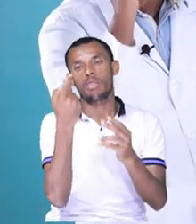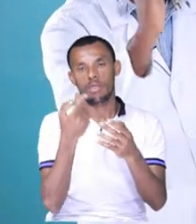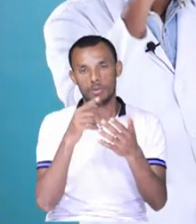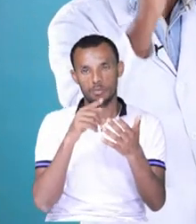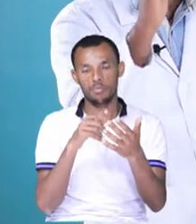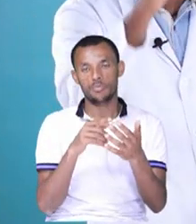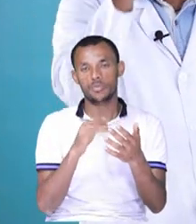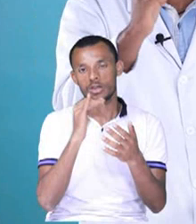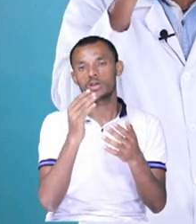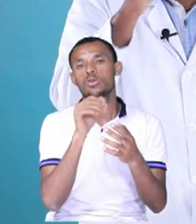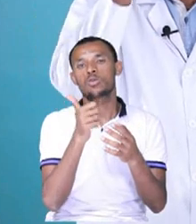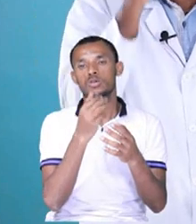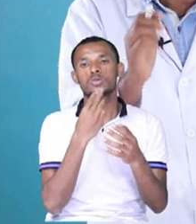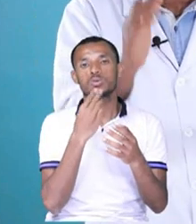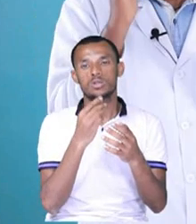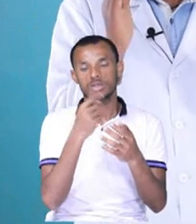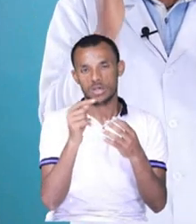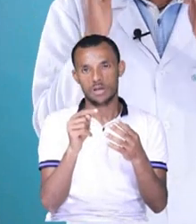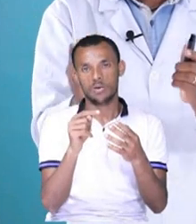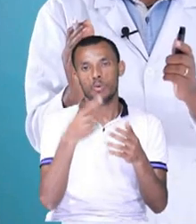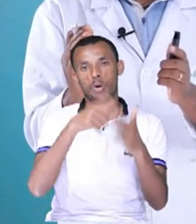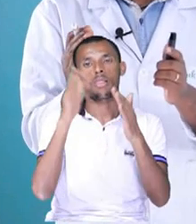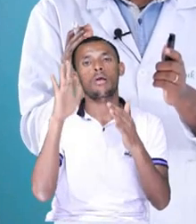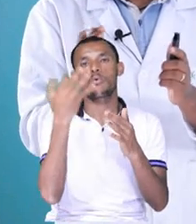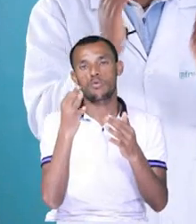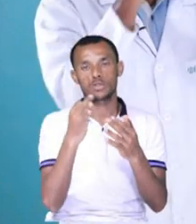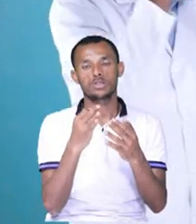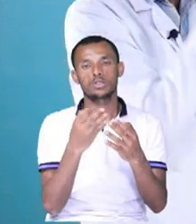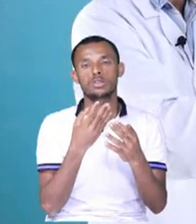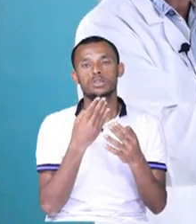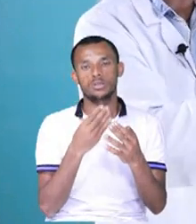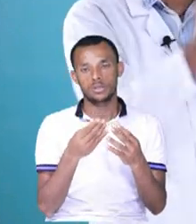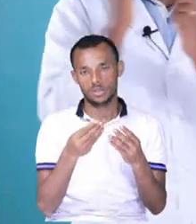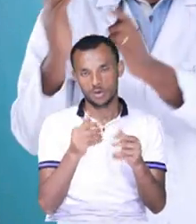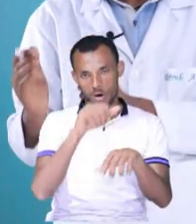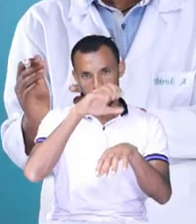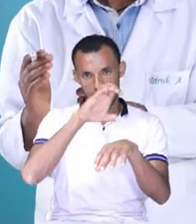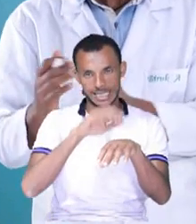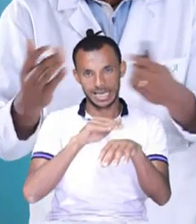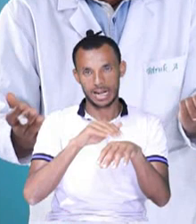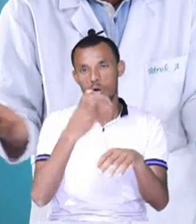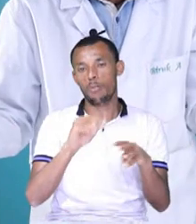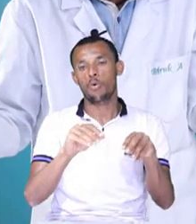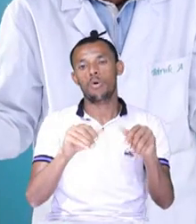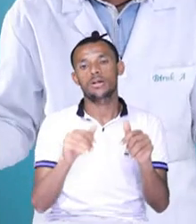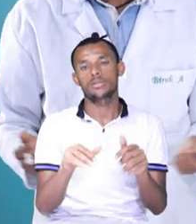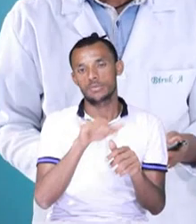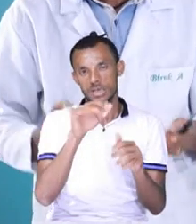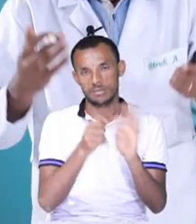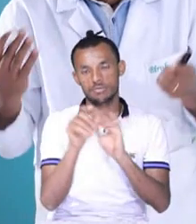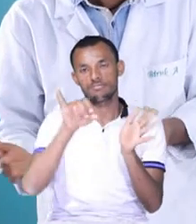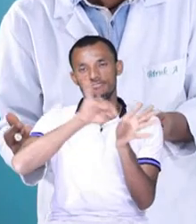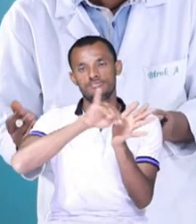point is not sugar. The very important point is what type of sugar. Is it crystal or powder? Similarly,